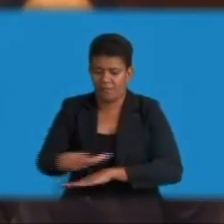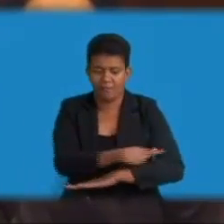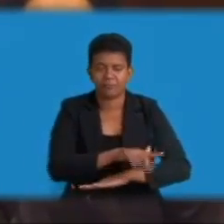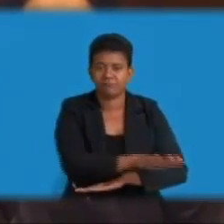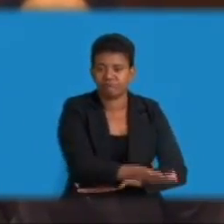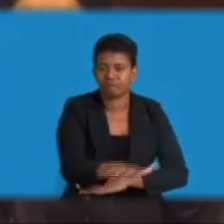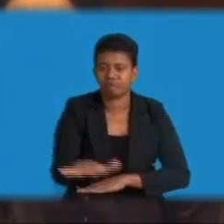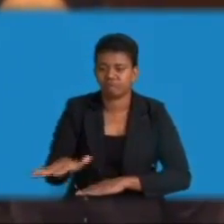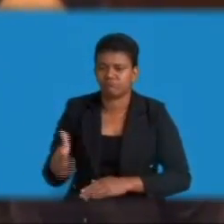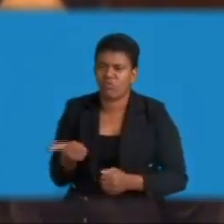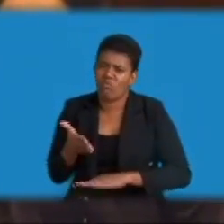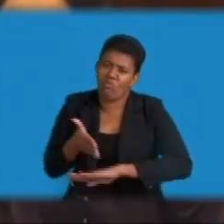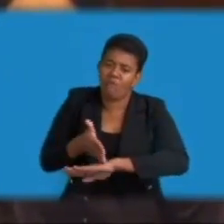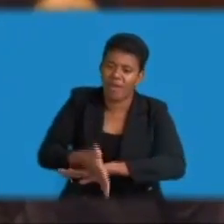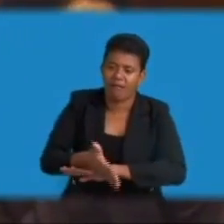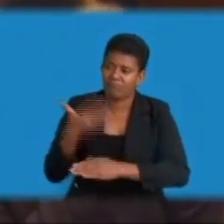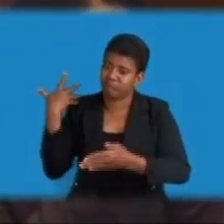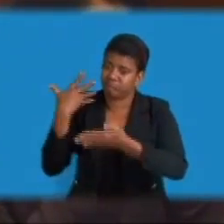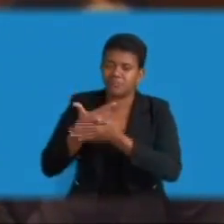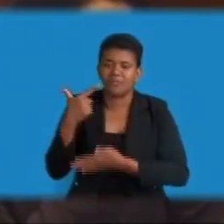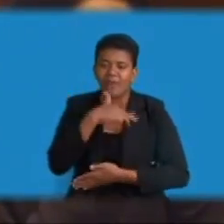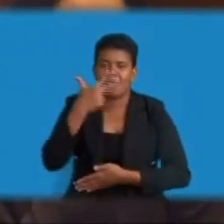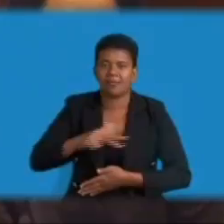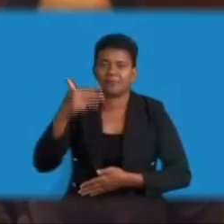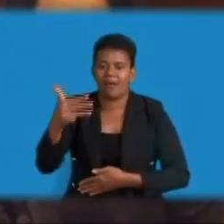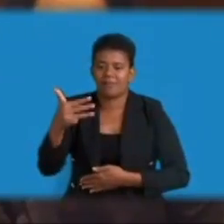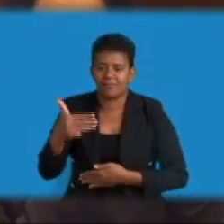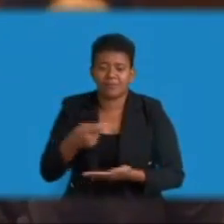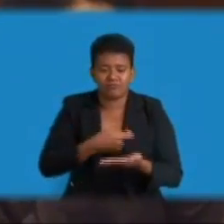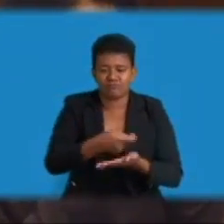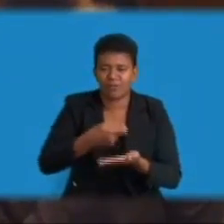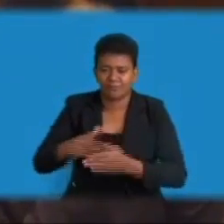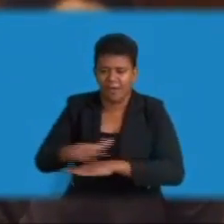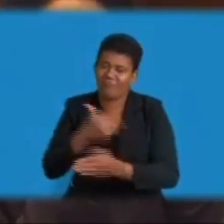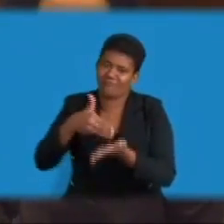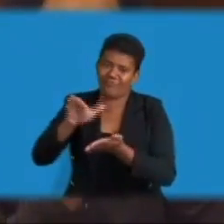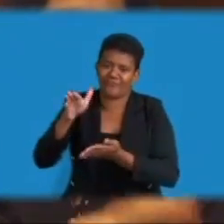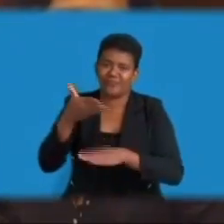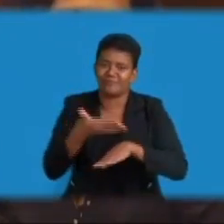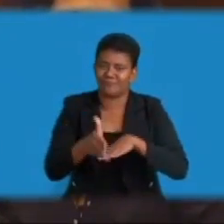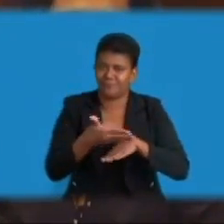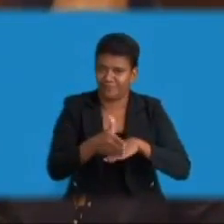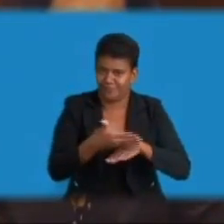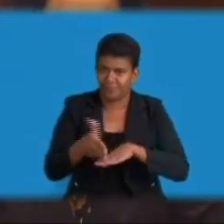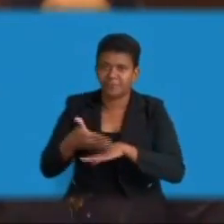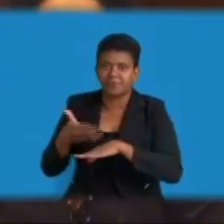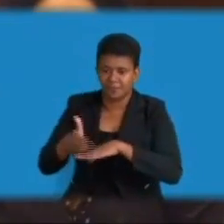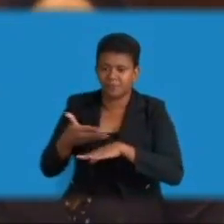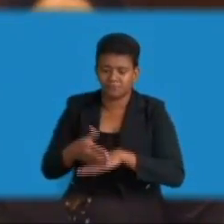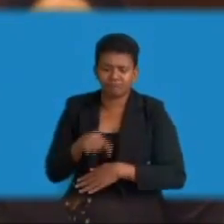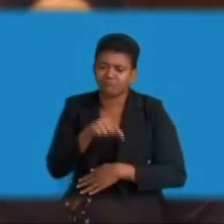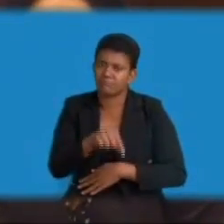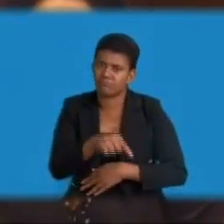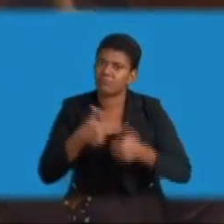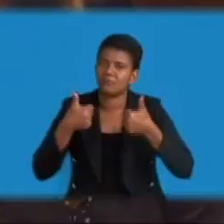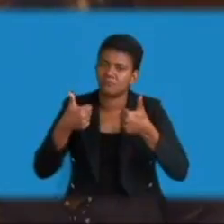far 788 leases have been renewed. These are the ones which do not have any complications in terms